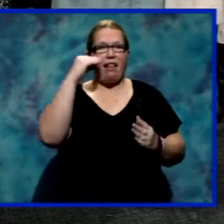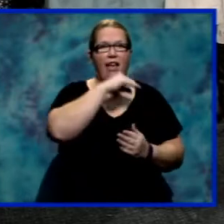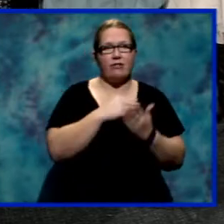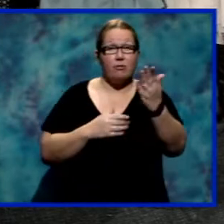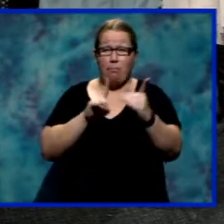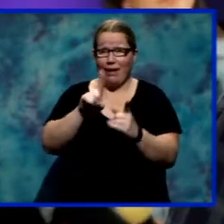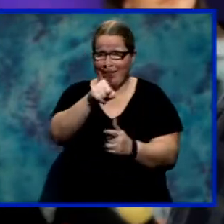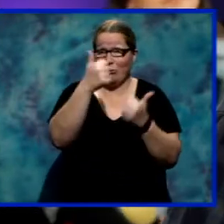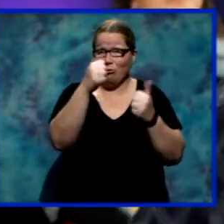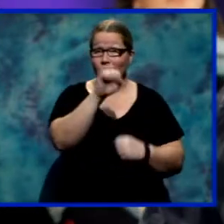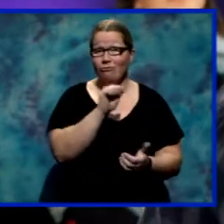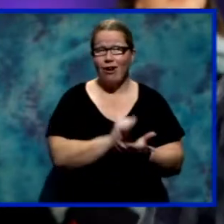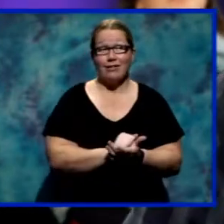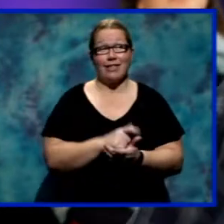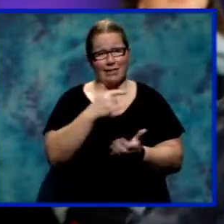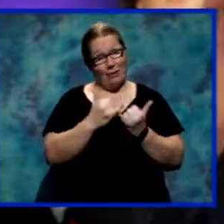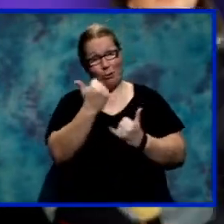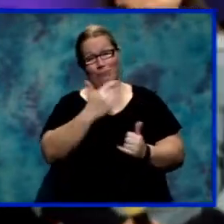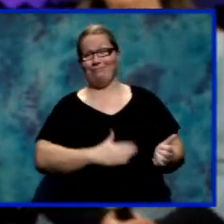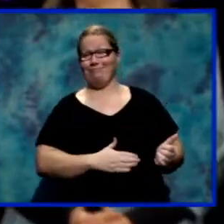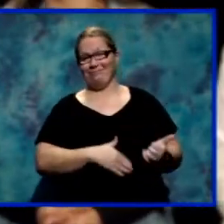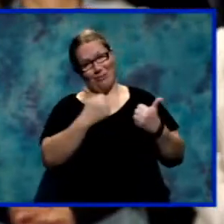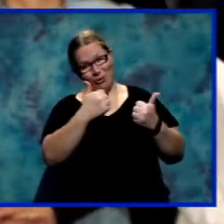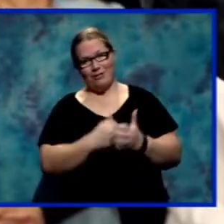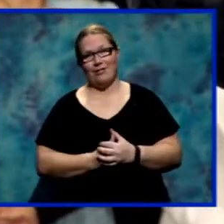eh? It's very good.